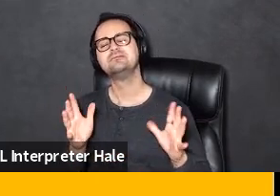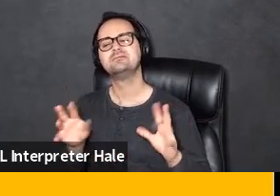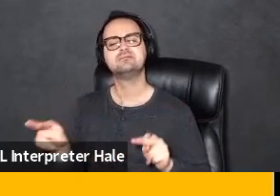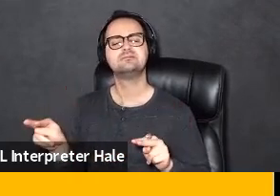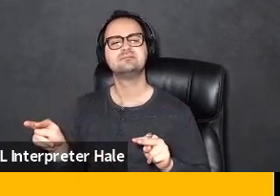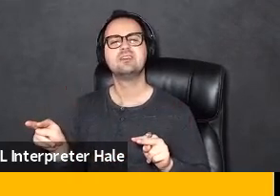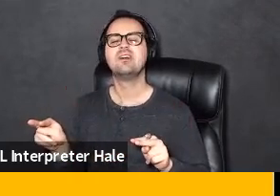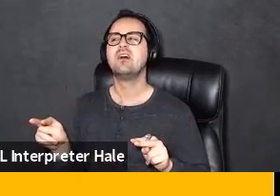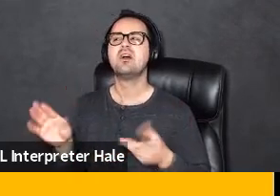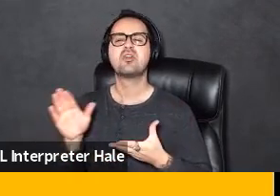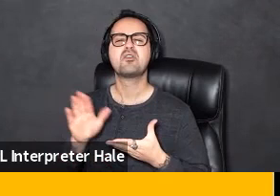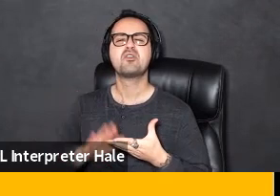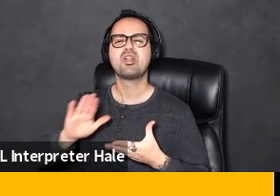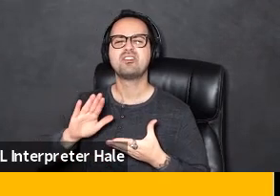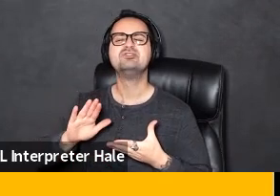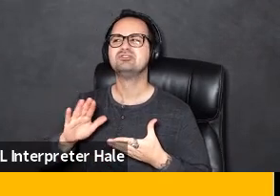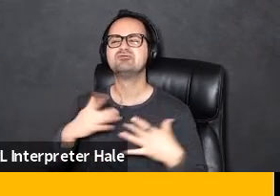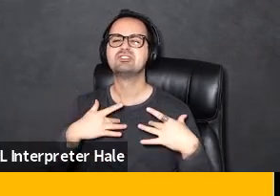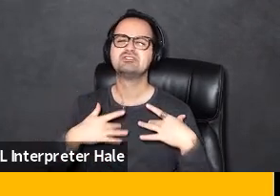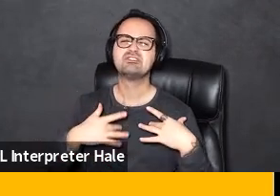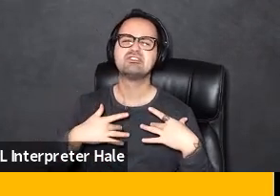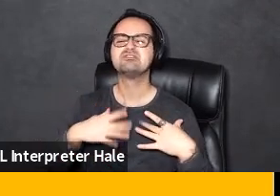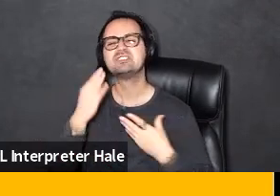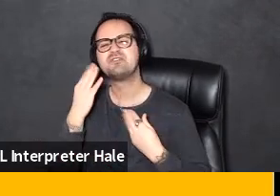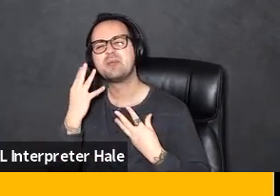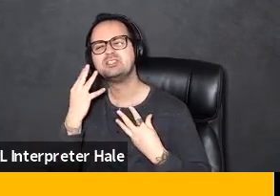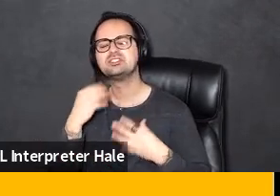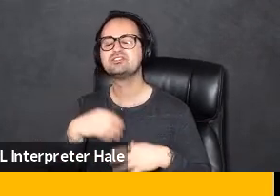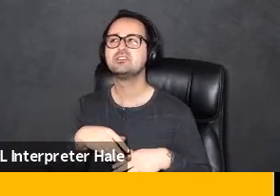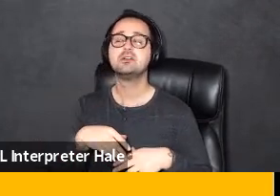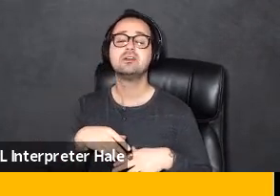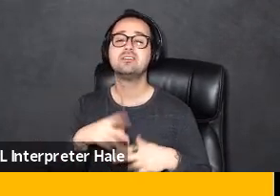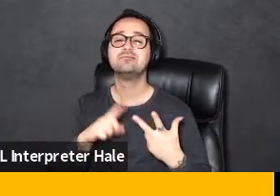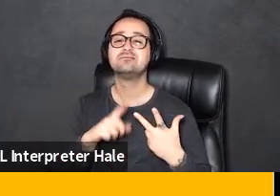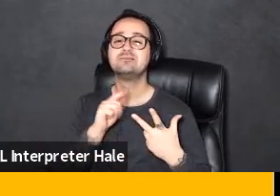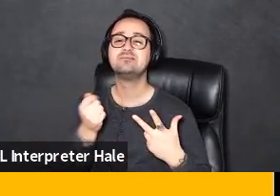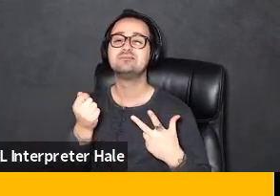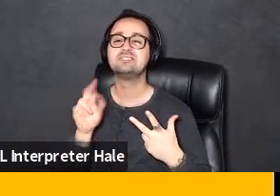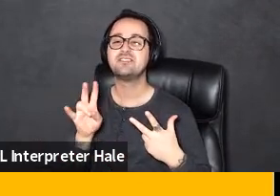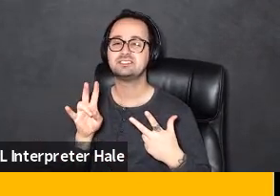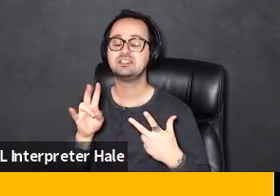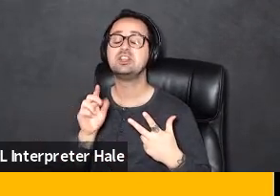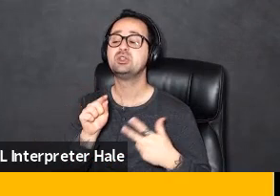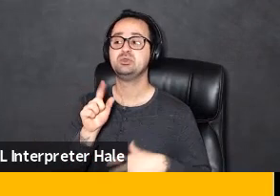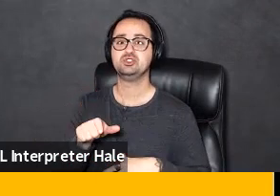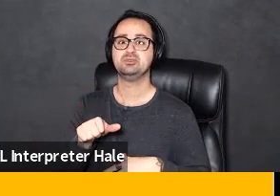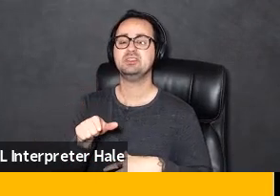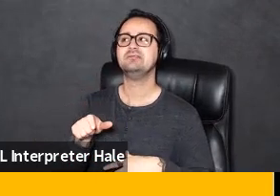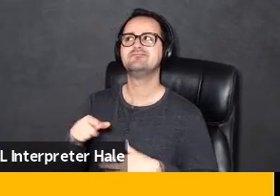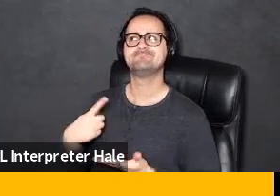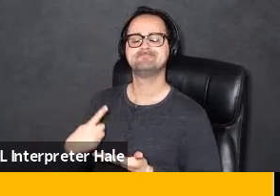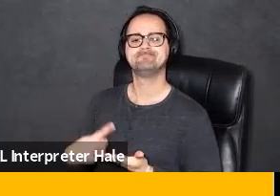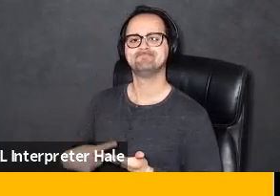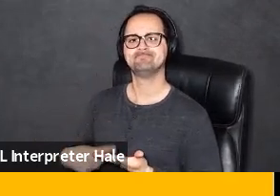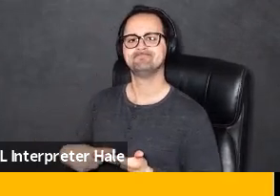at post-secondary concerns and information. But at 17, I should be in the conversation about whether